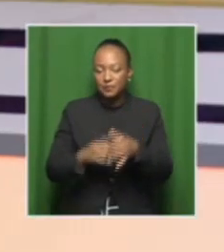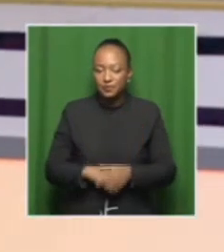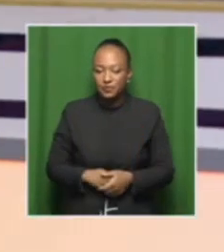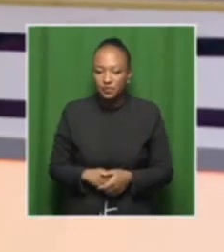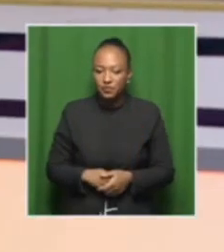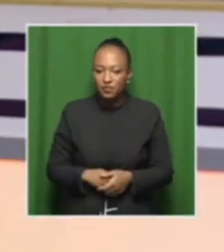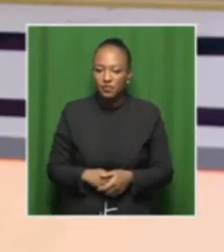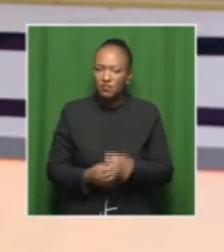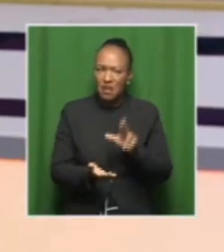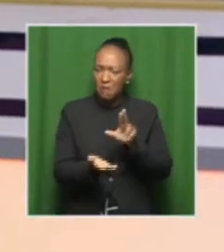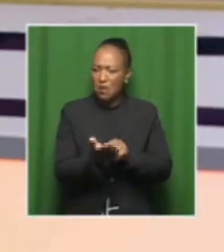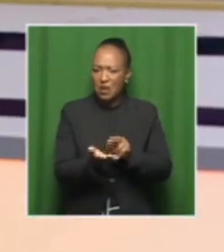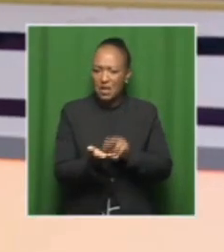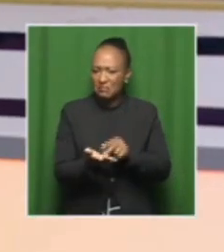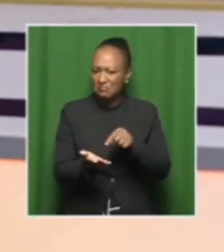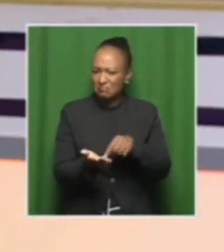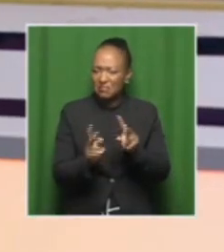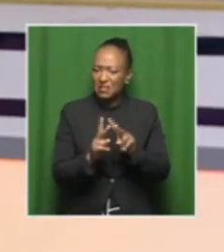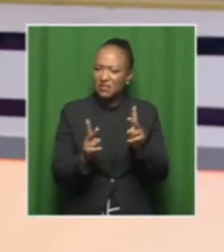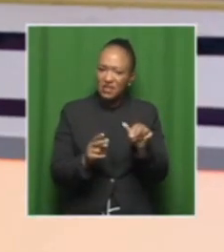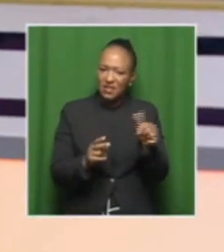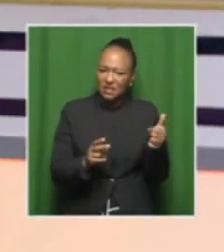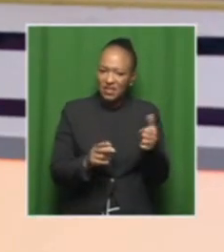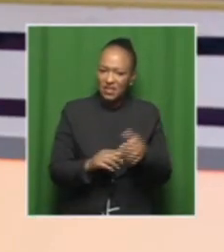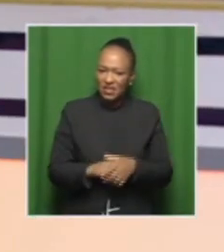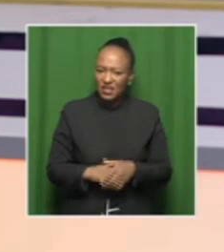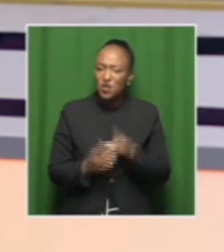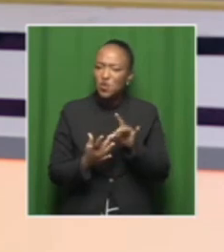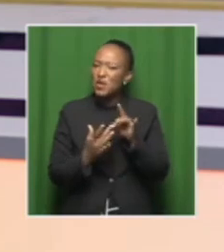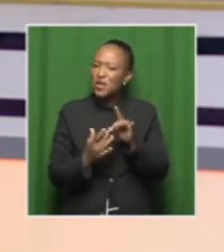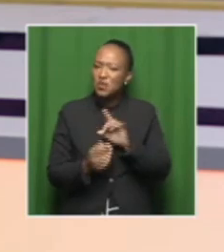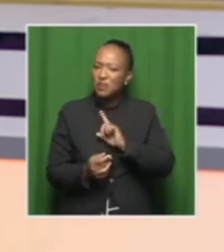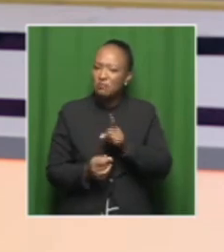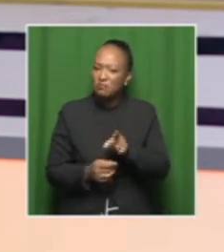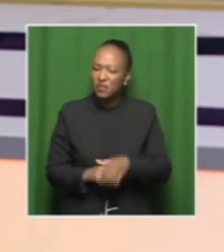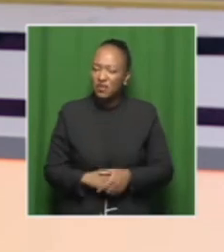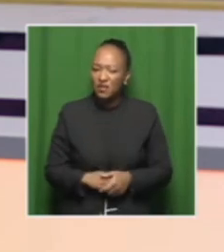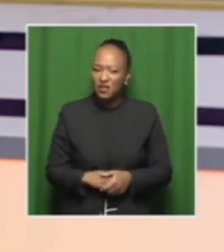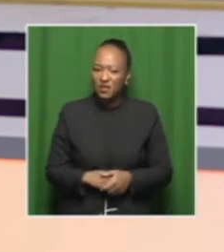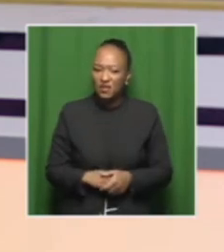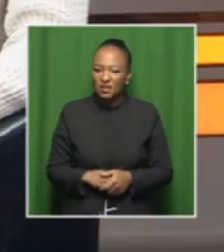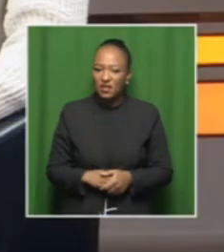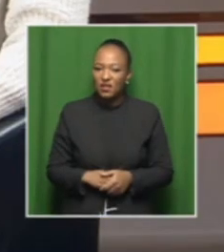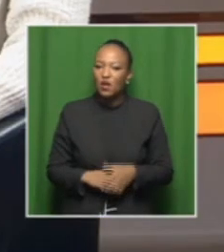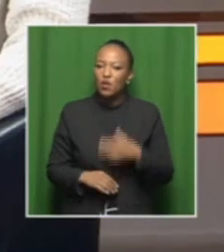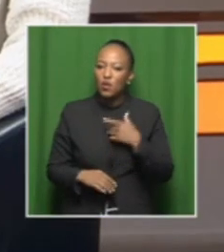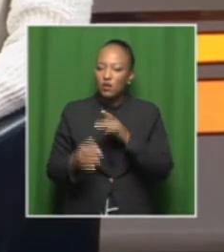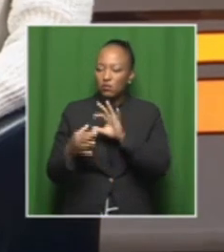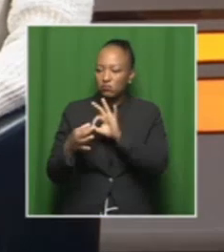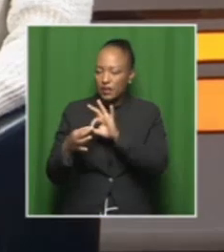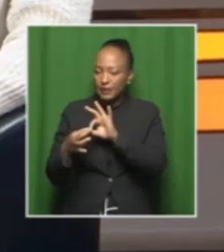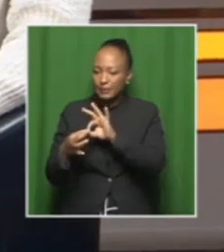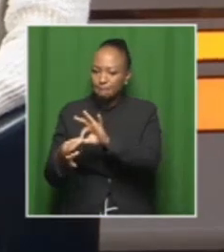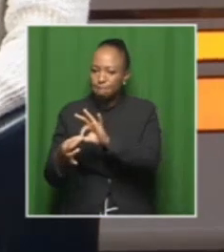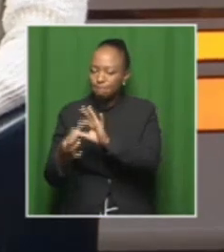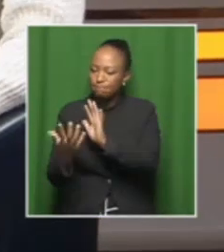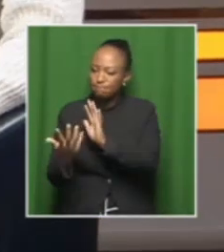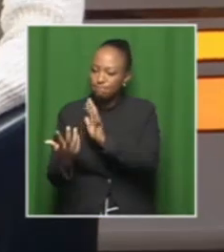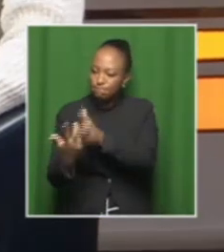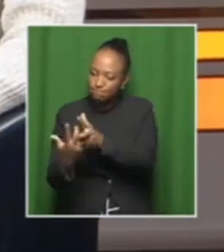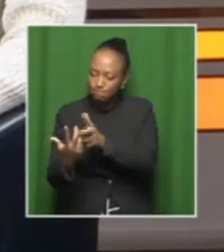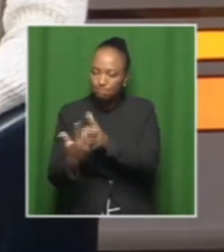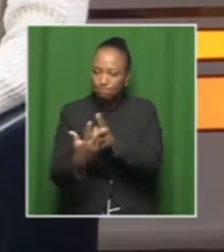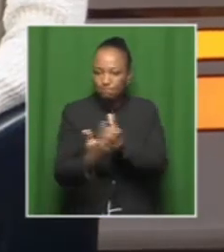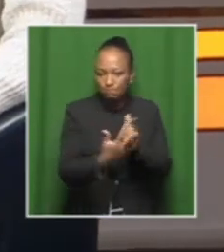this podcast? I mean, how does it differ from the other podcasts? What makes you so unique? Relatability. Is it? Speaking on our